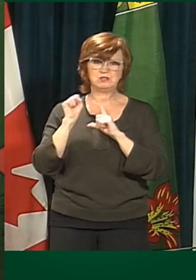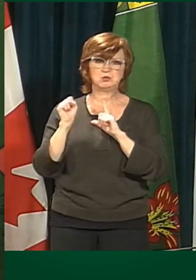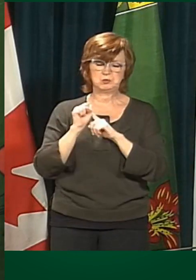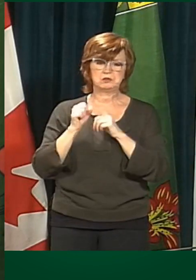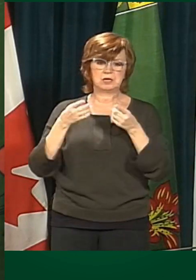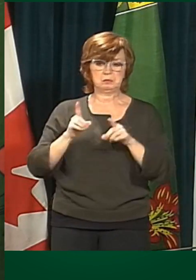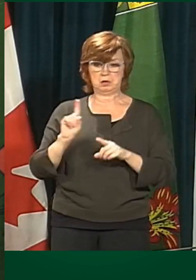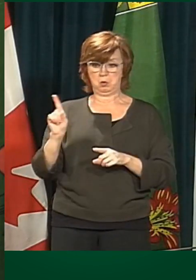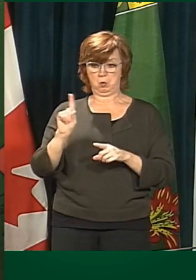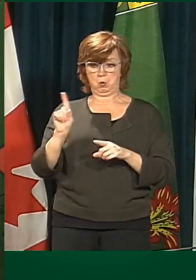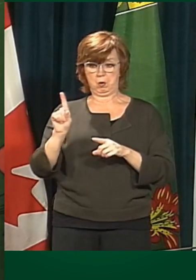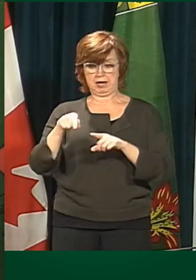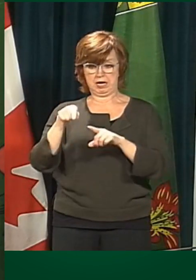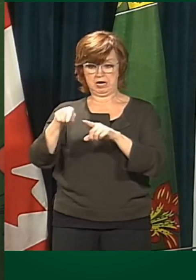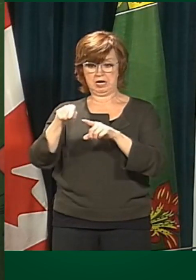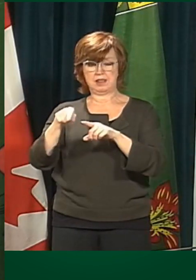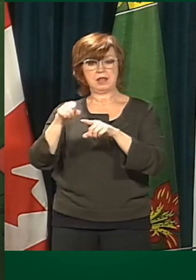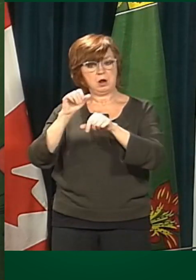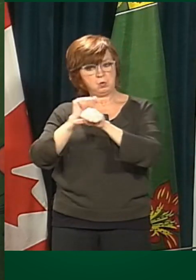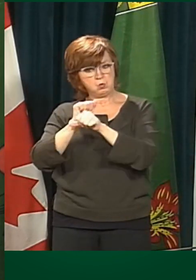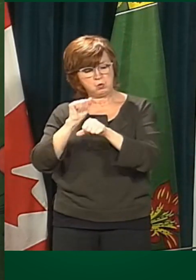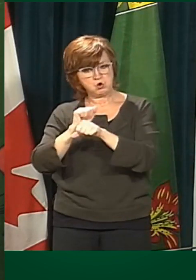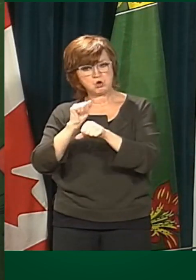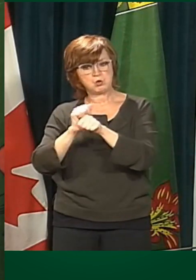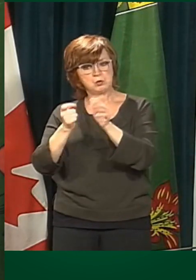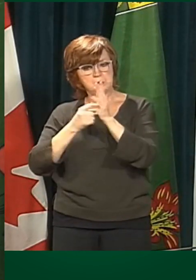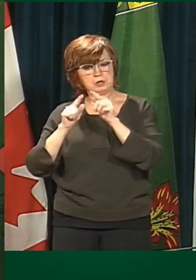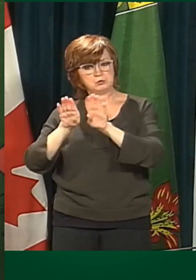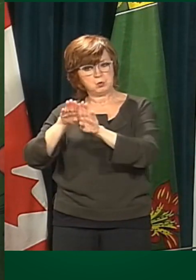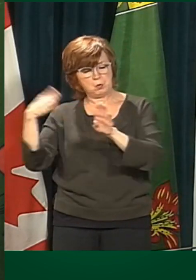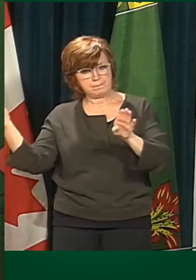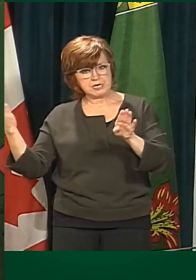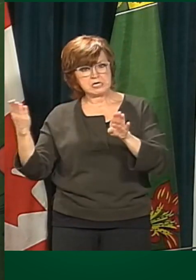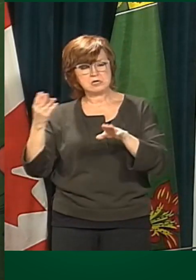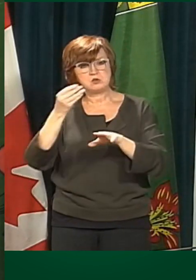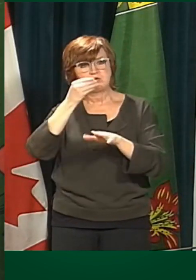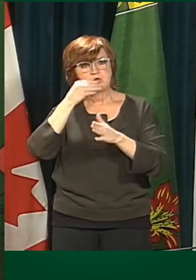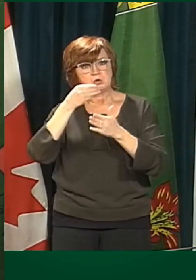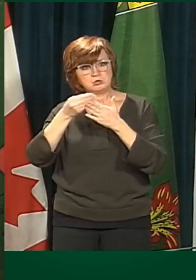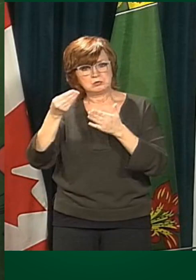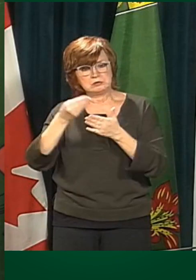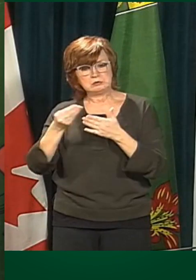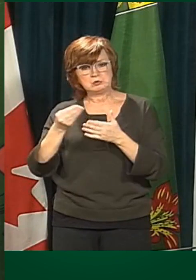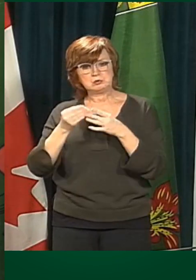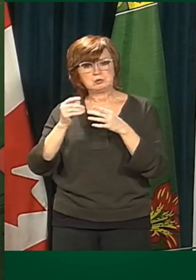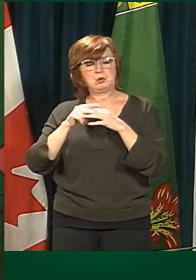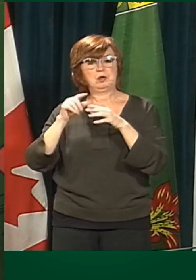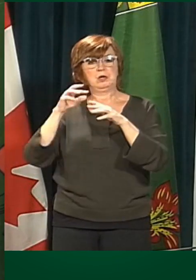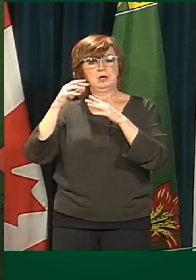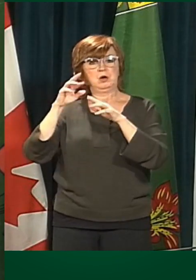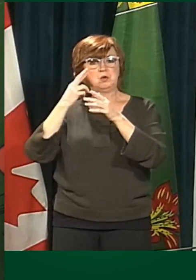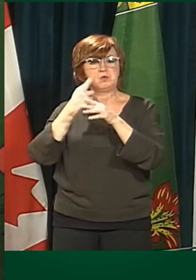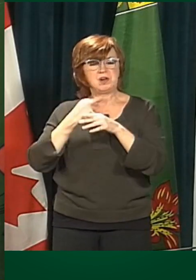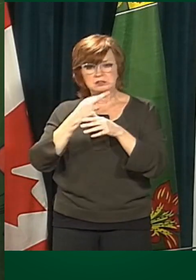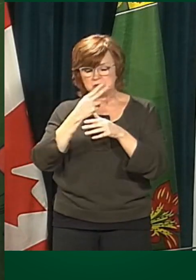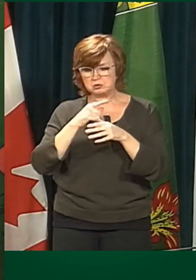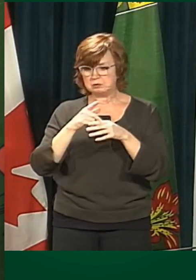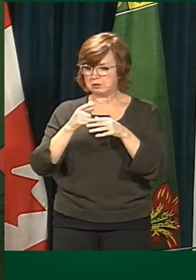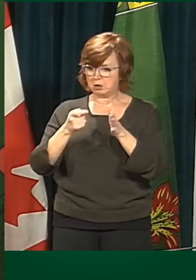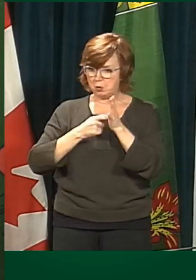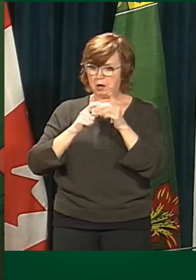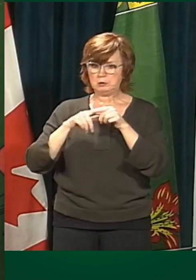cluster. But again, those essential workplaces, management, employees, staff, unions, they've worked very hard together